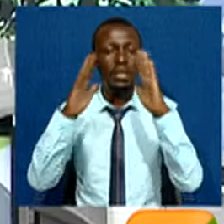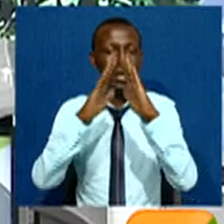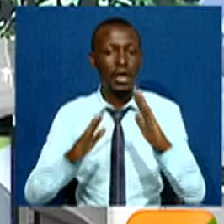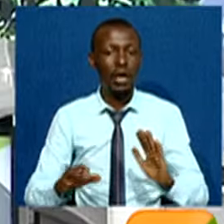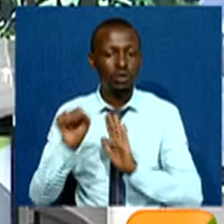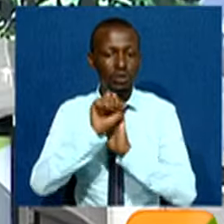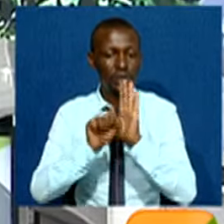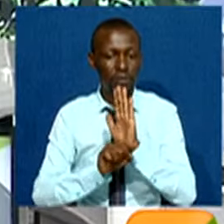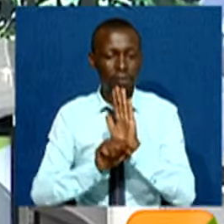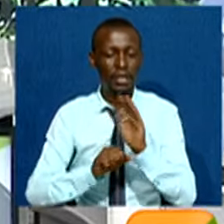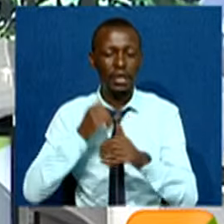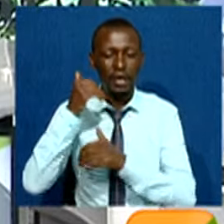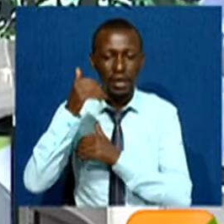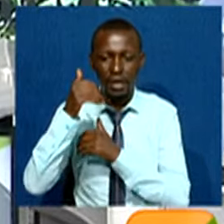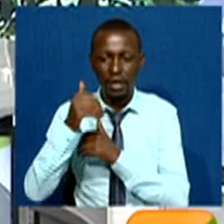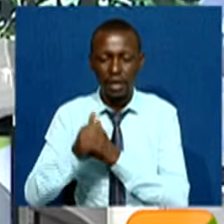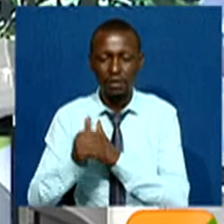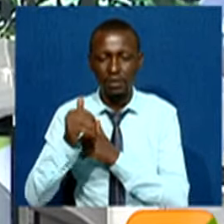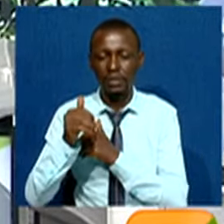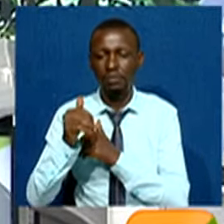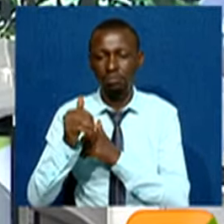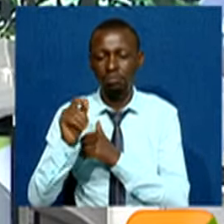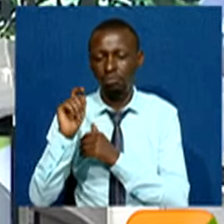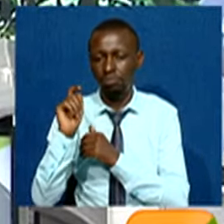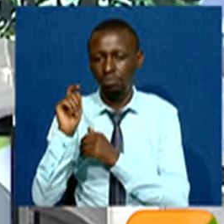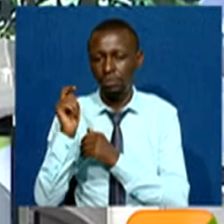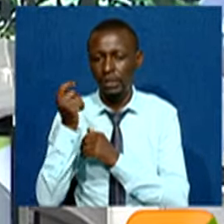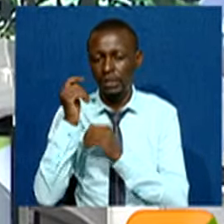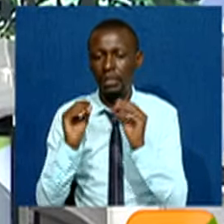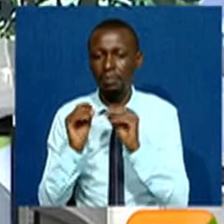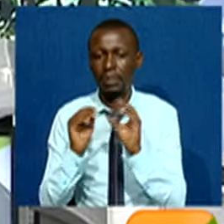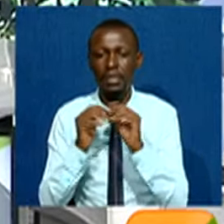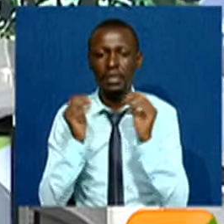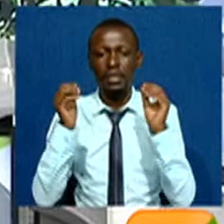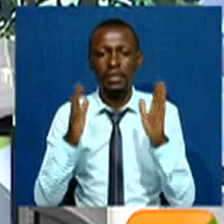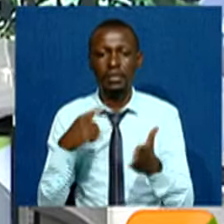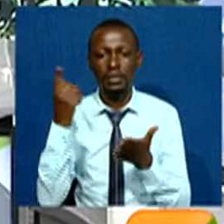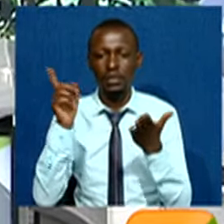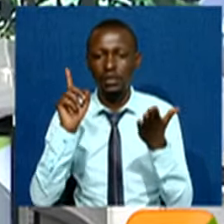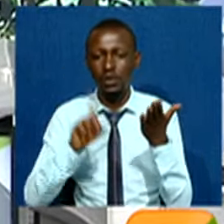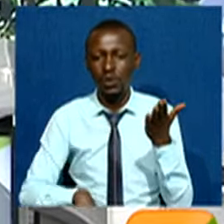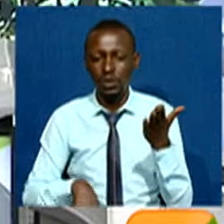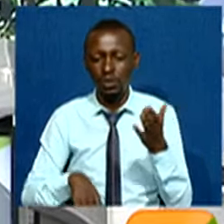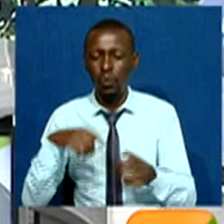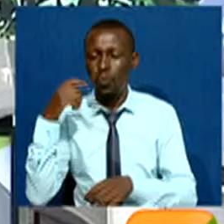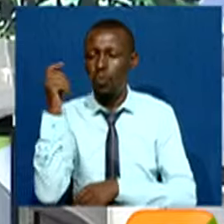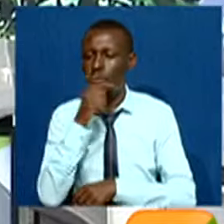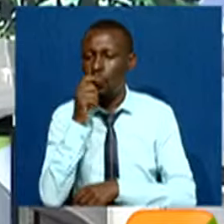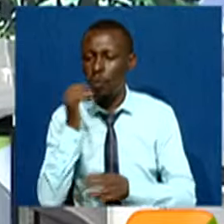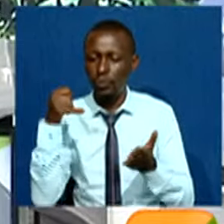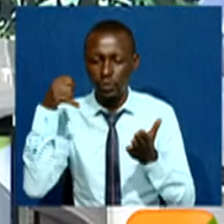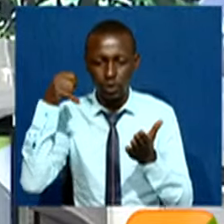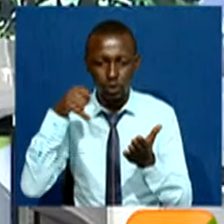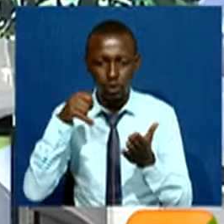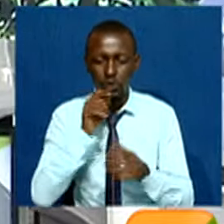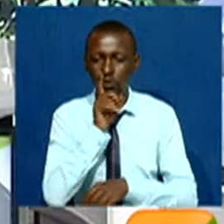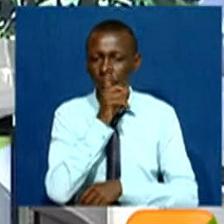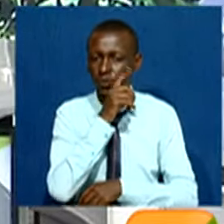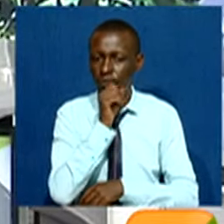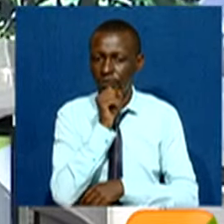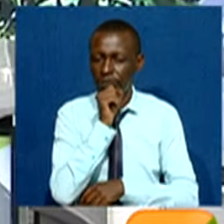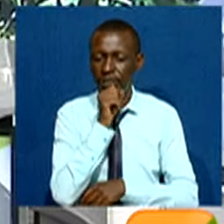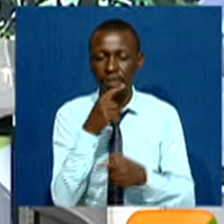president met Embu leaders led by Governor Cecily Mbarire declared that Muguka had been recognized in the Crops Act